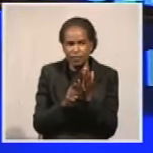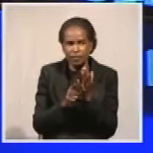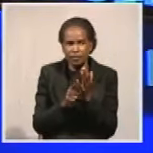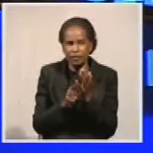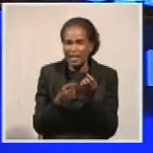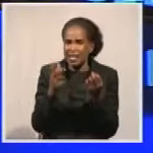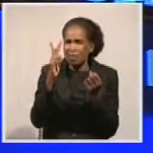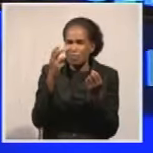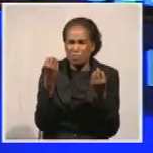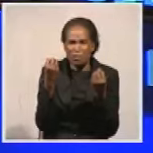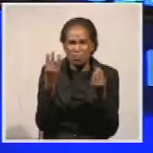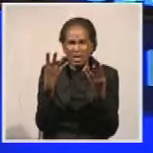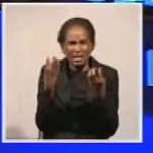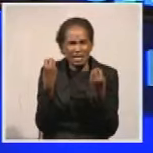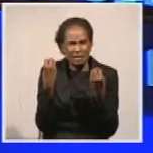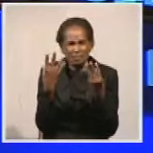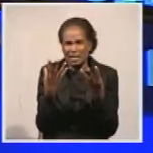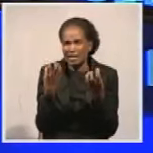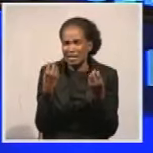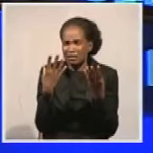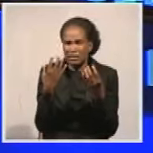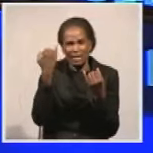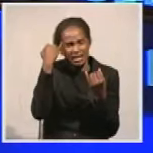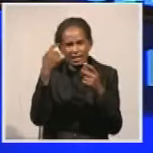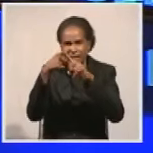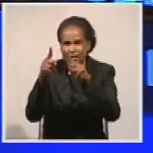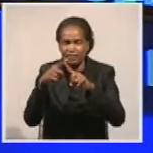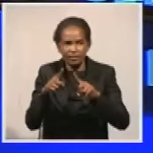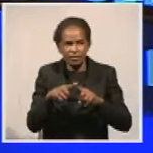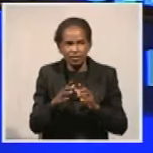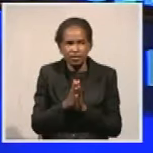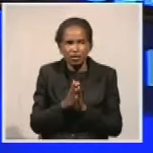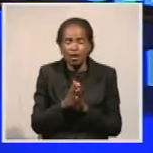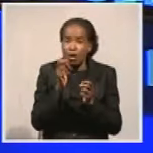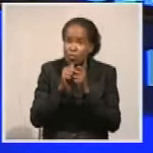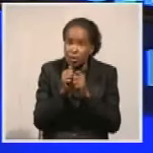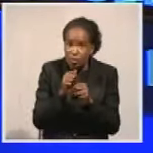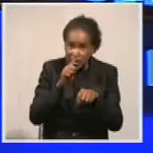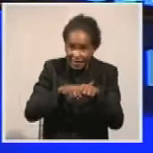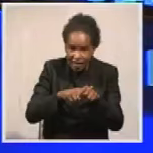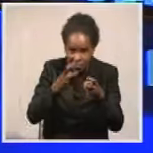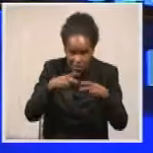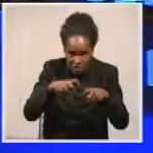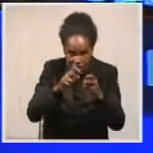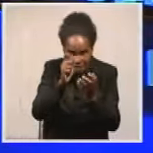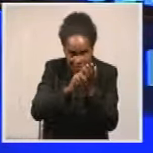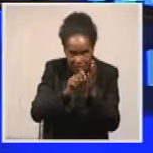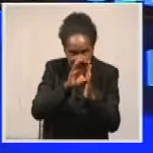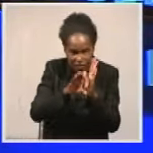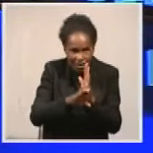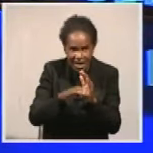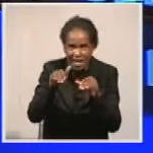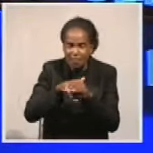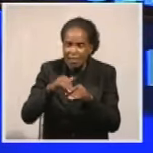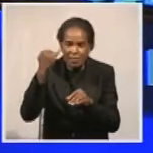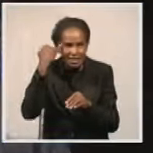common ground. So, because we did not know each other per se, Of course, and there are